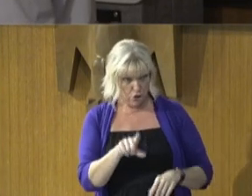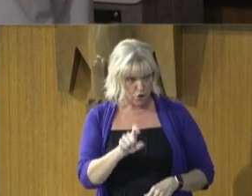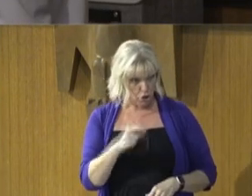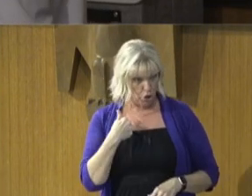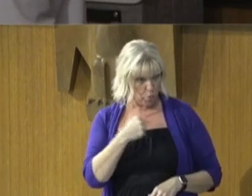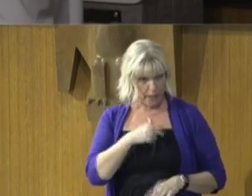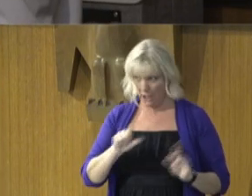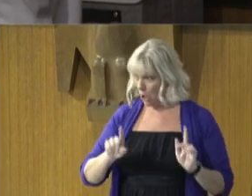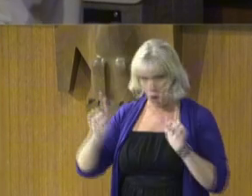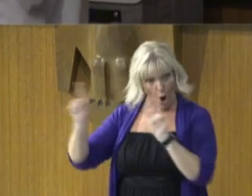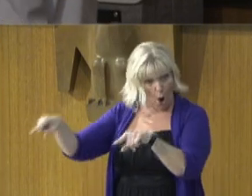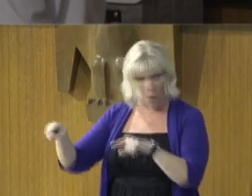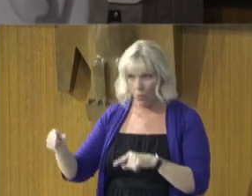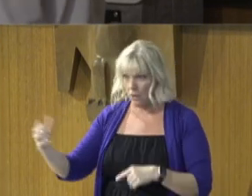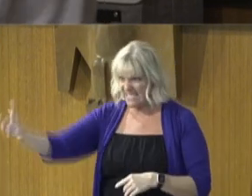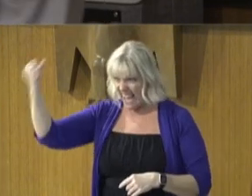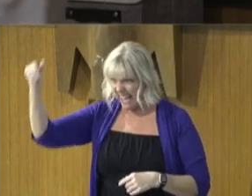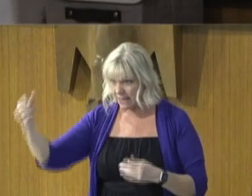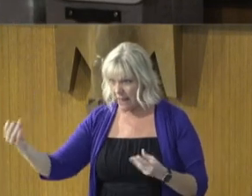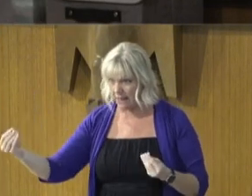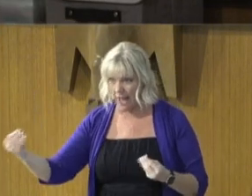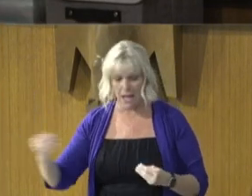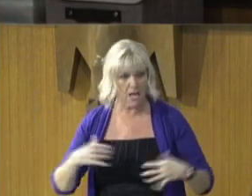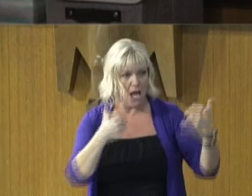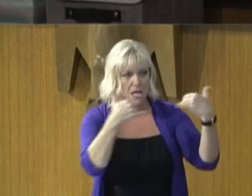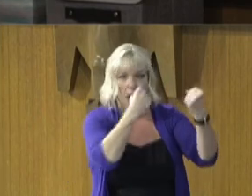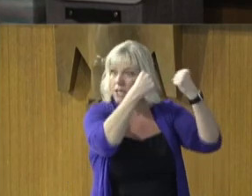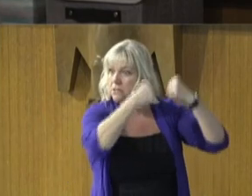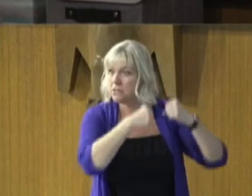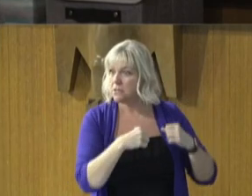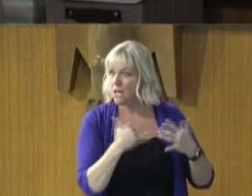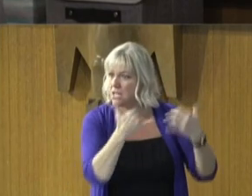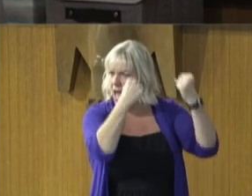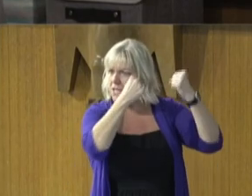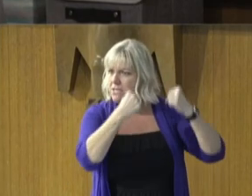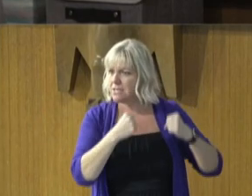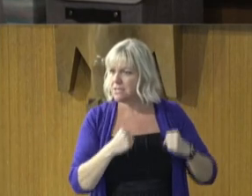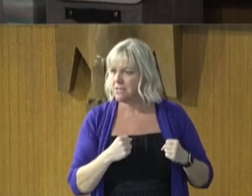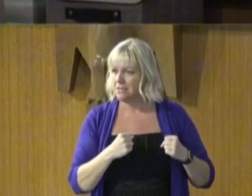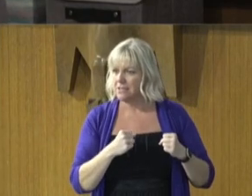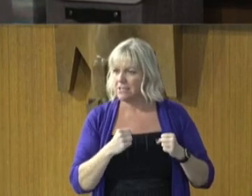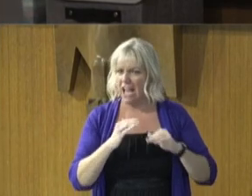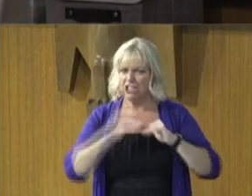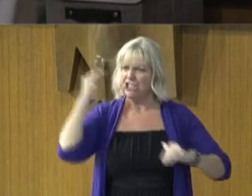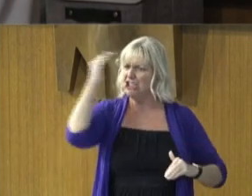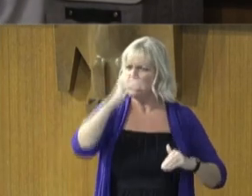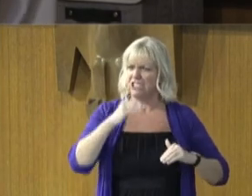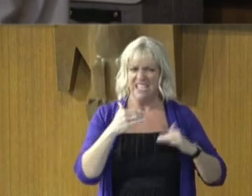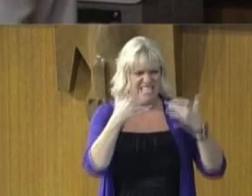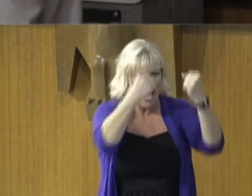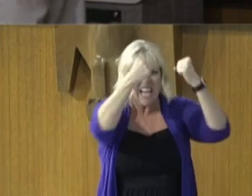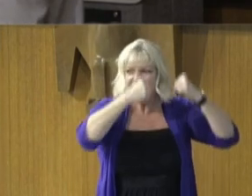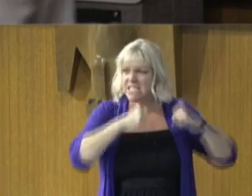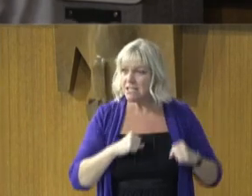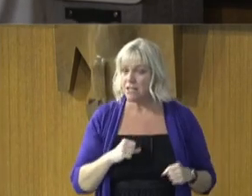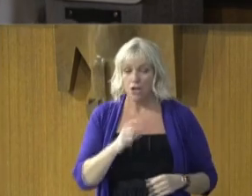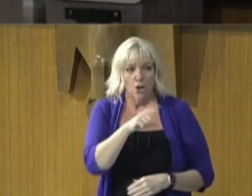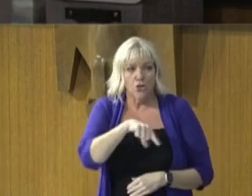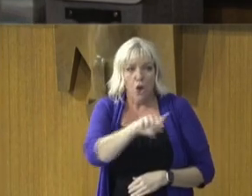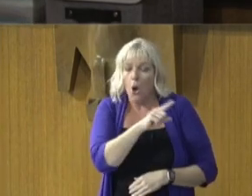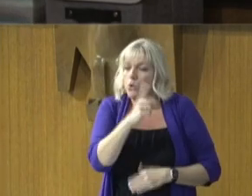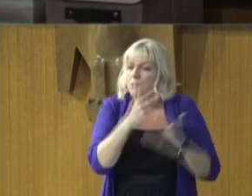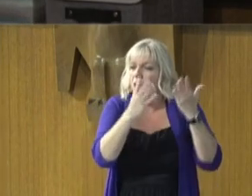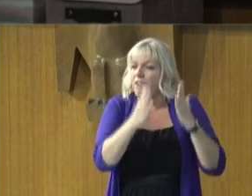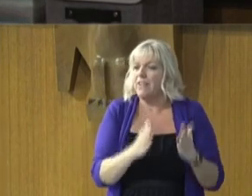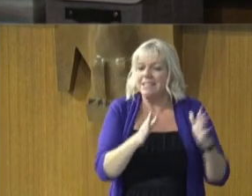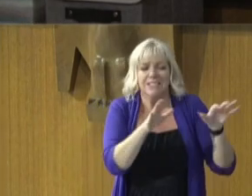go and take Ramoth Gilead? Yes or super yes?" And the prophets all reply in unison,